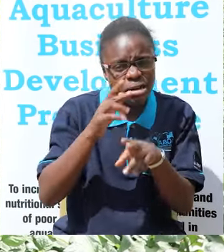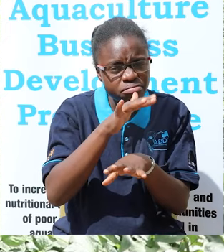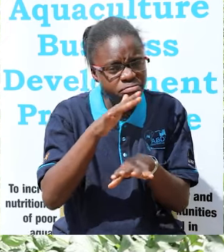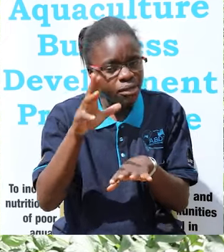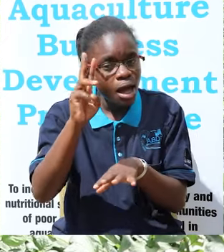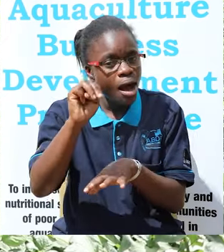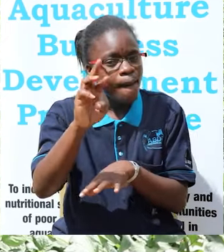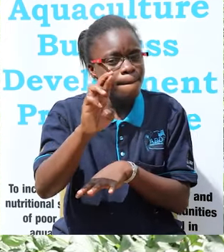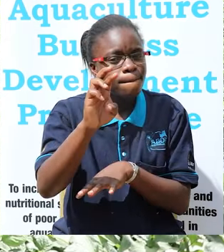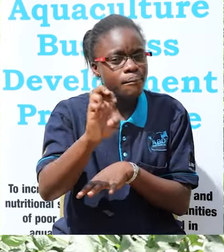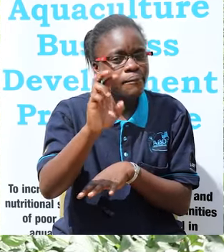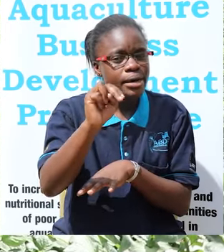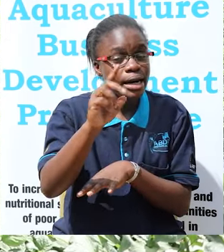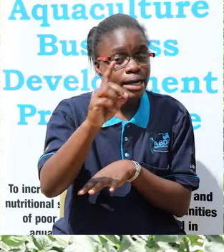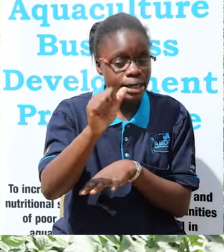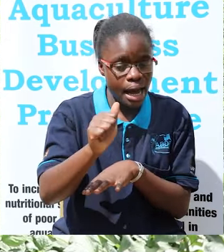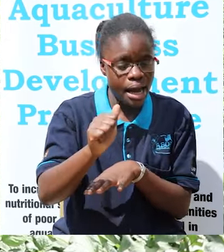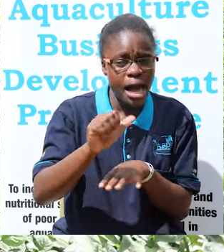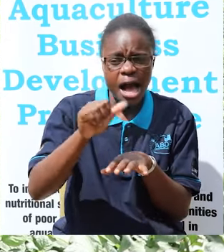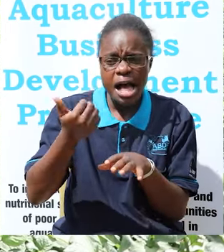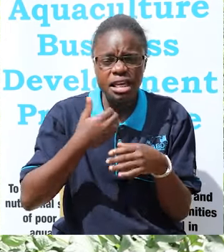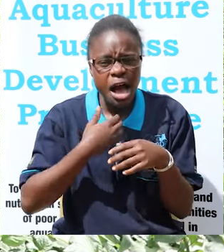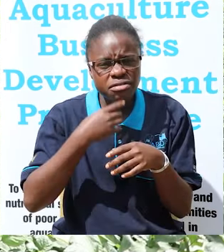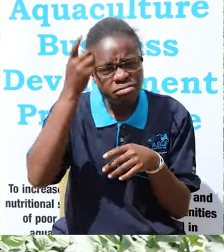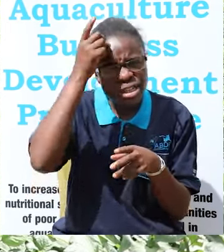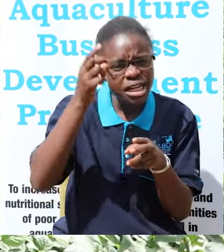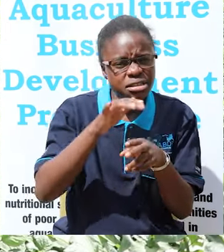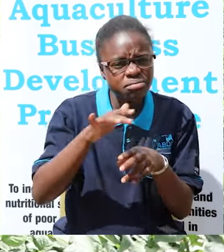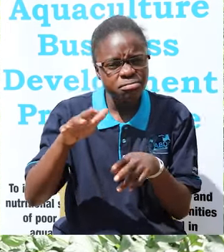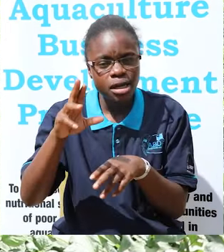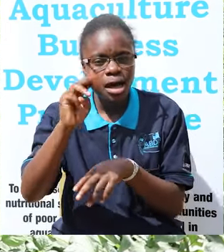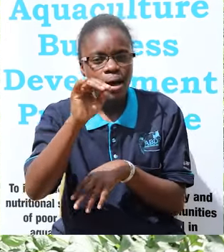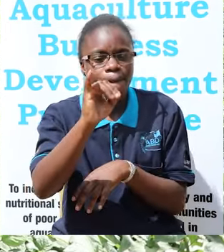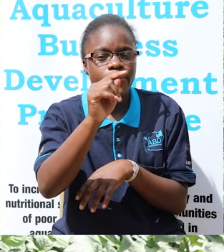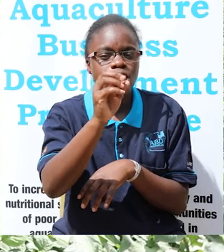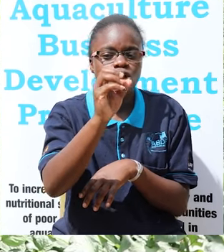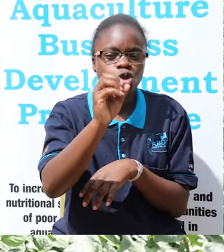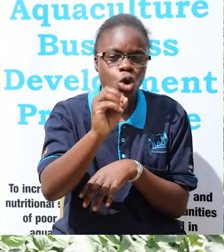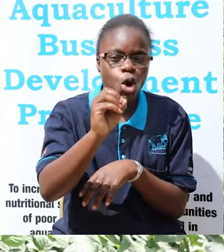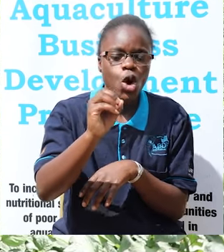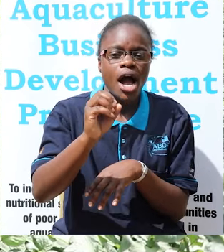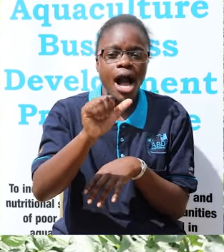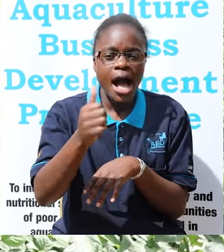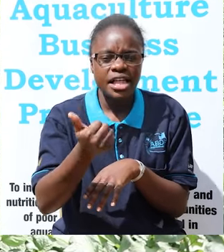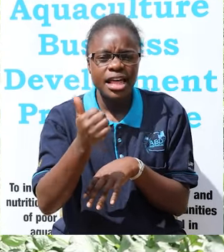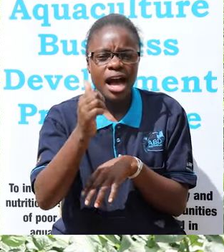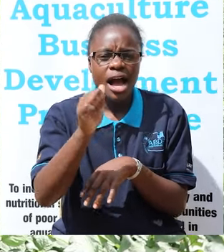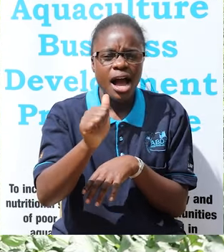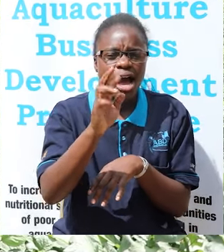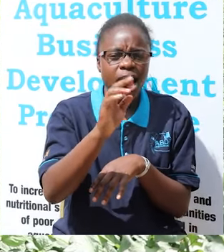mallow, commonly known as mito. I have both broad-leaved and narrow-leaved